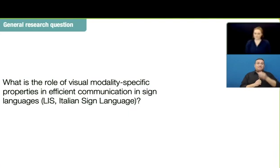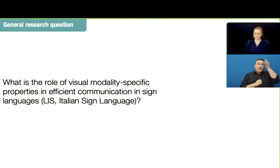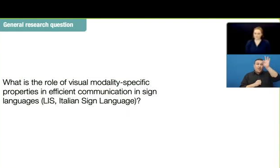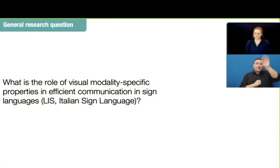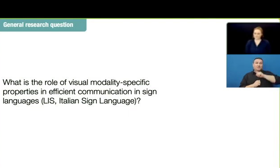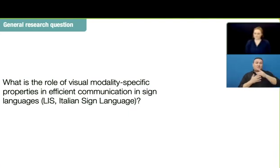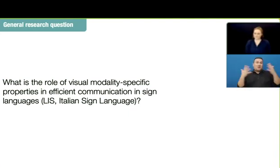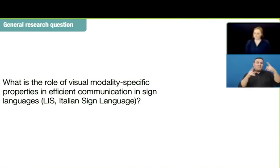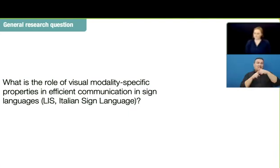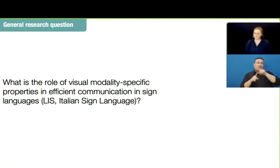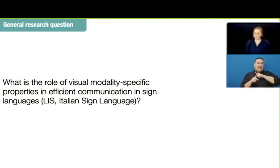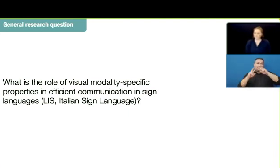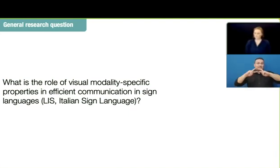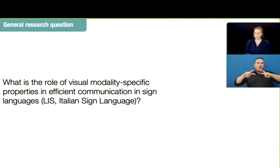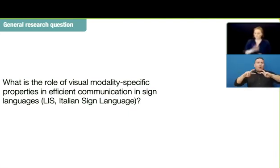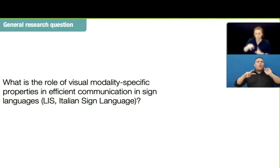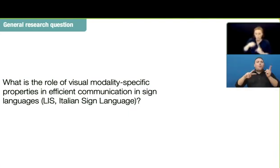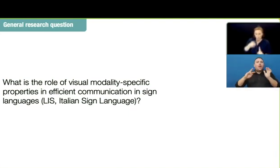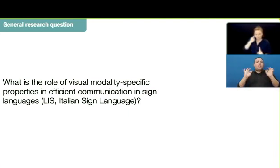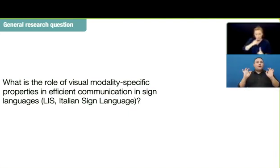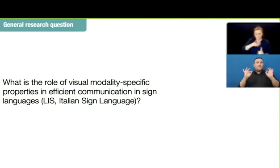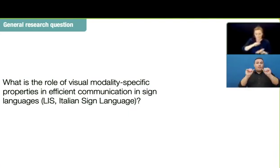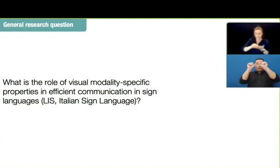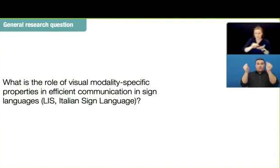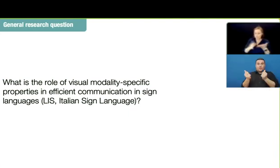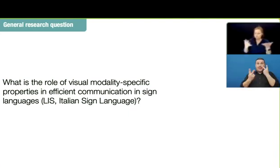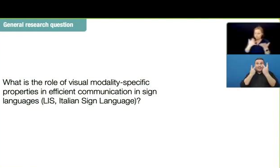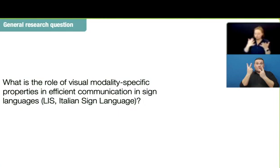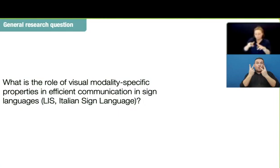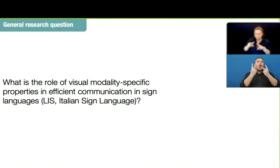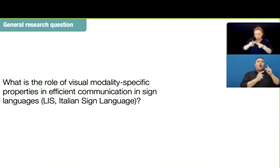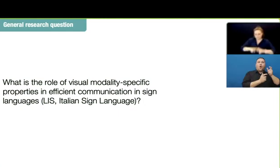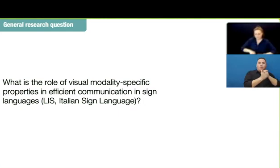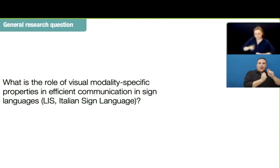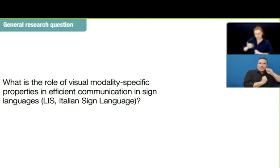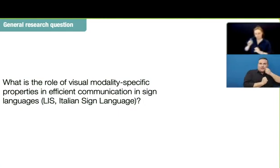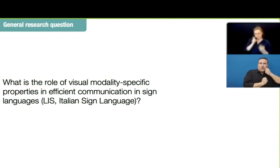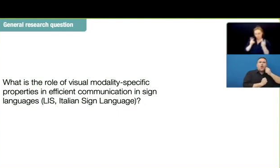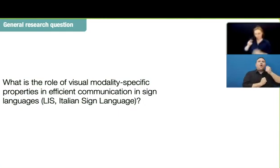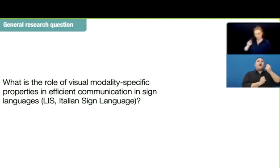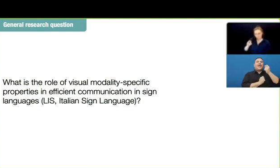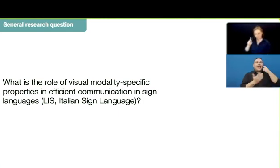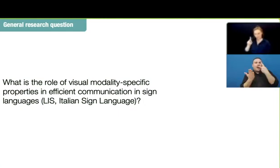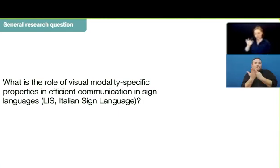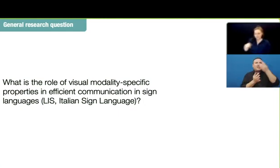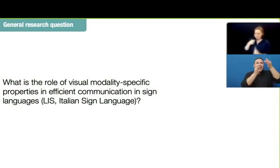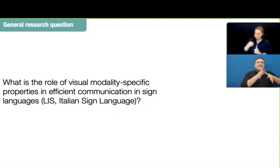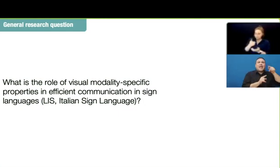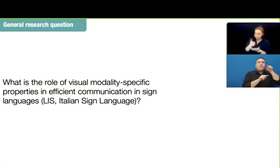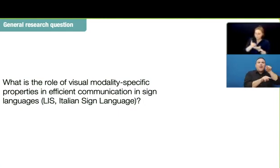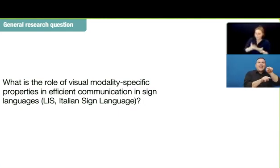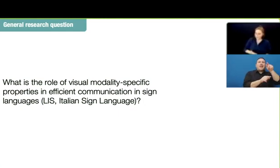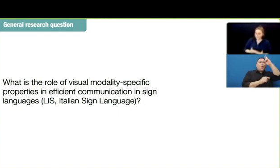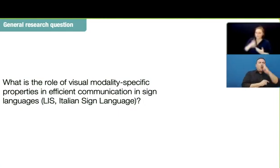The general aim of my dissertation was to investigate the role of these visual modality-specific properties in efficient communication in sign